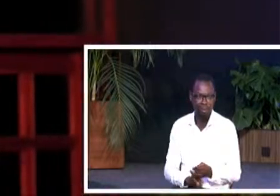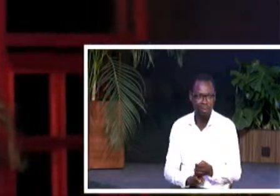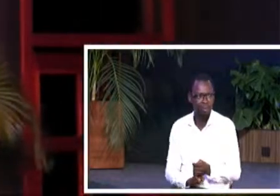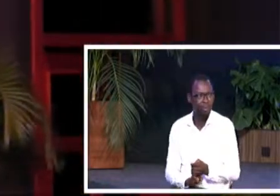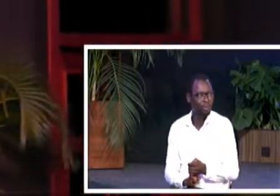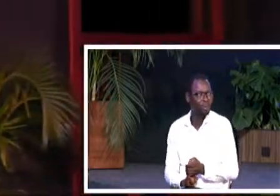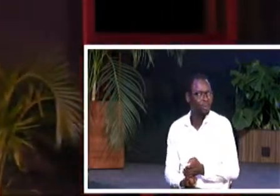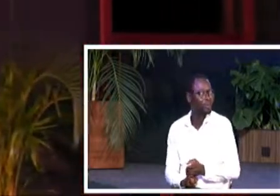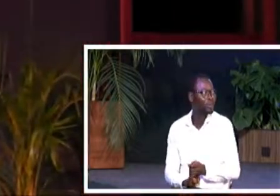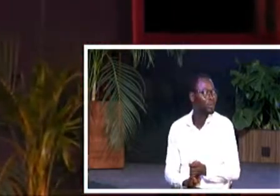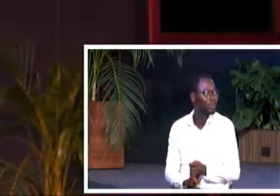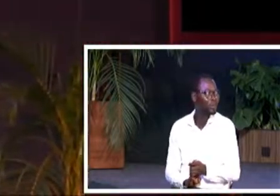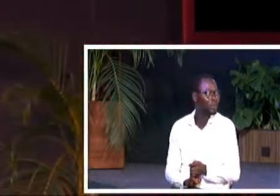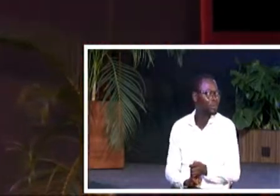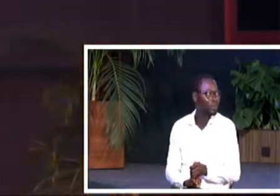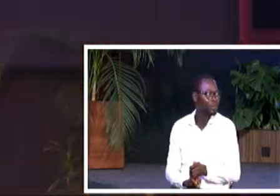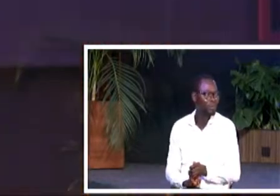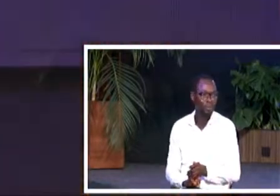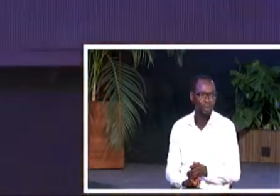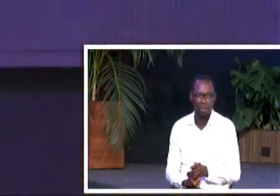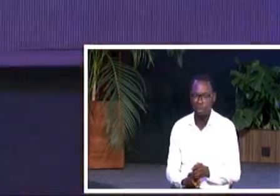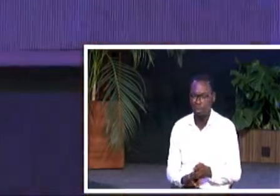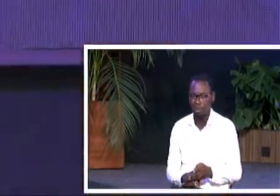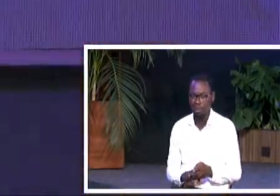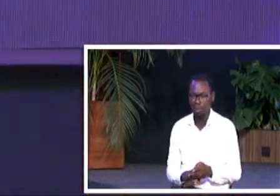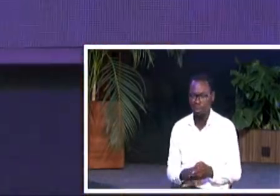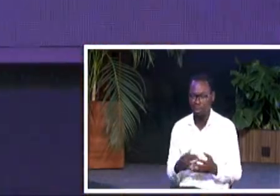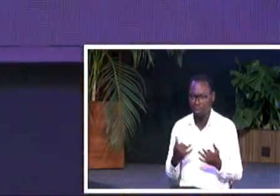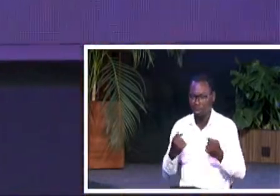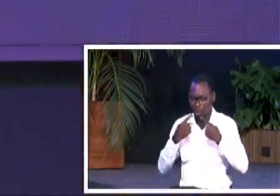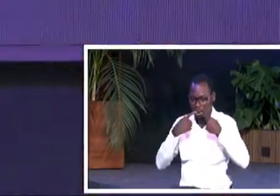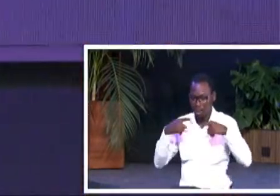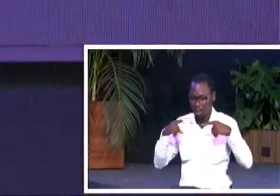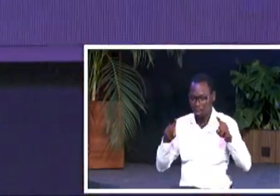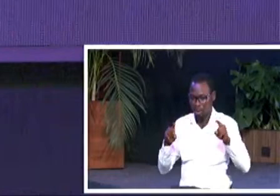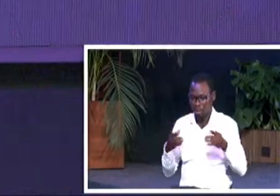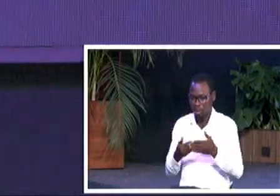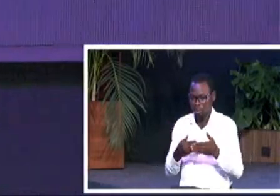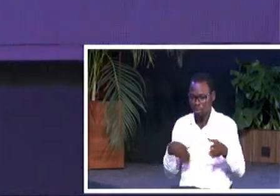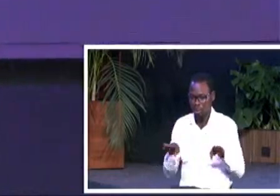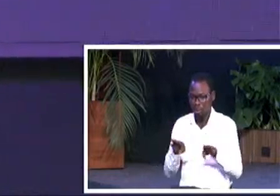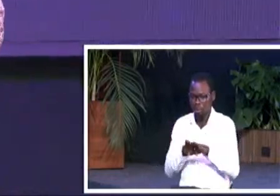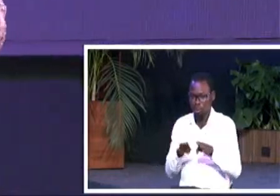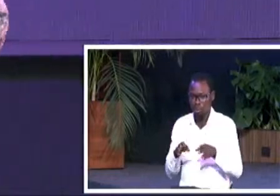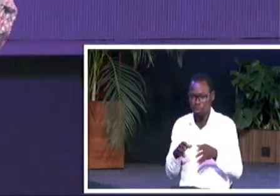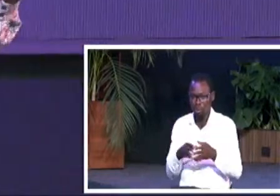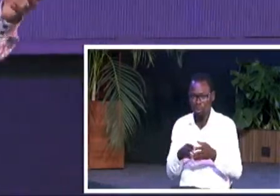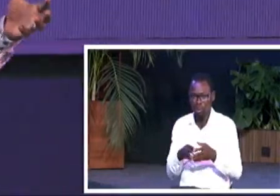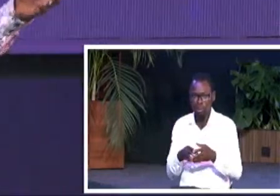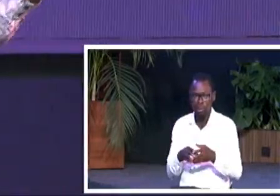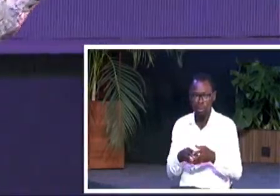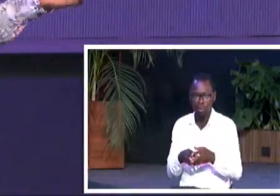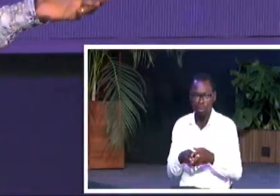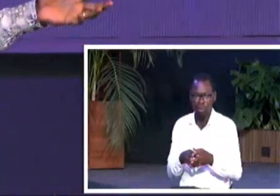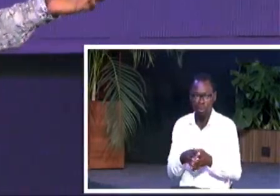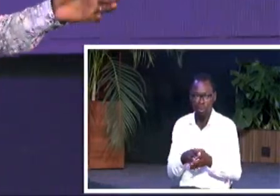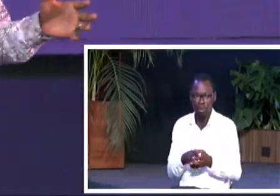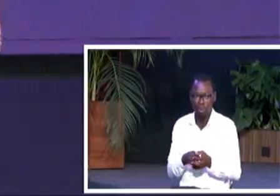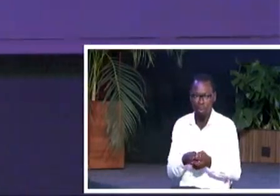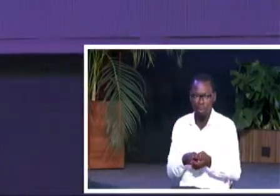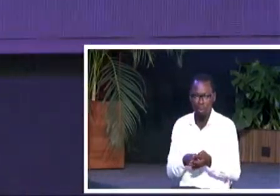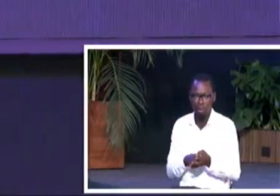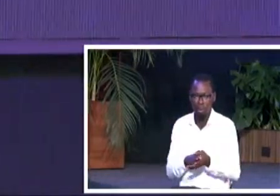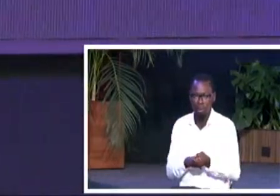draw, you won't listen again. So let me give you the big announcements before we do the draw. For those of you here in New Wine, tomorrow we start our 40 days of